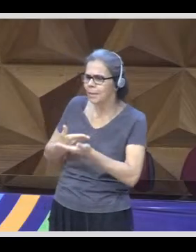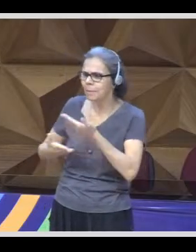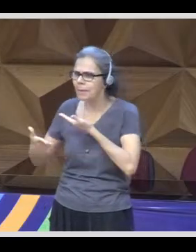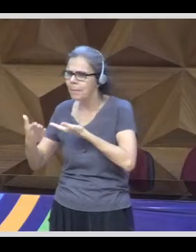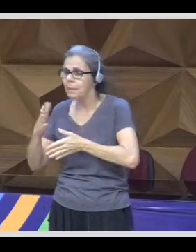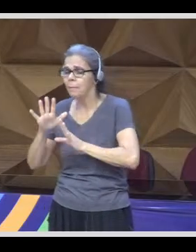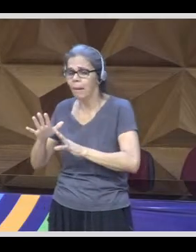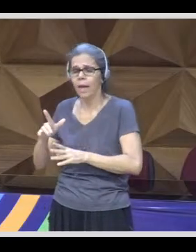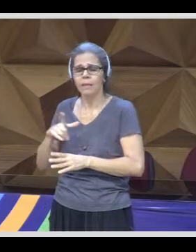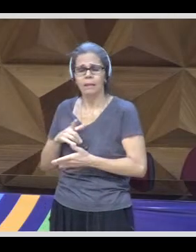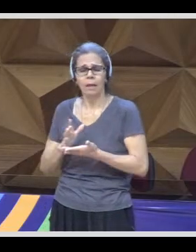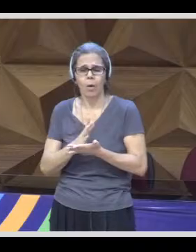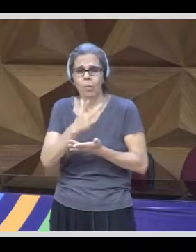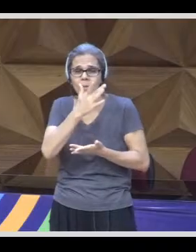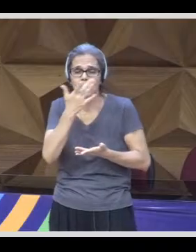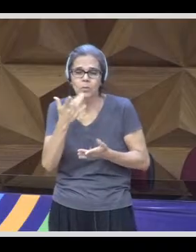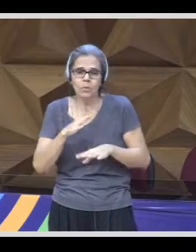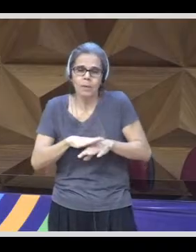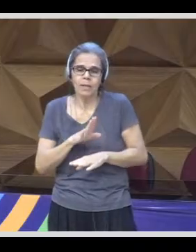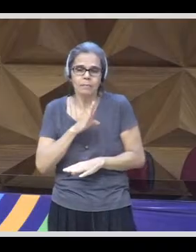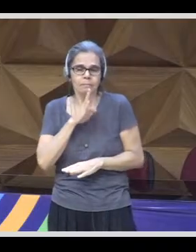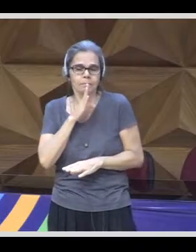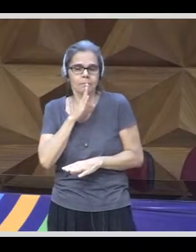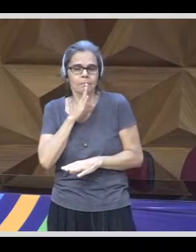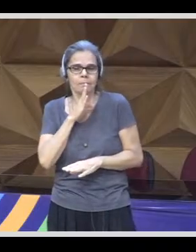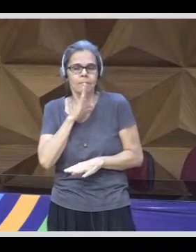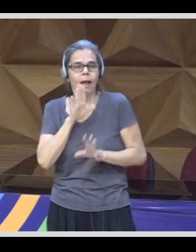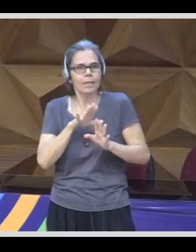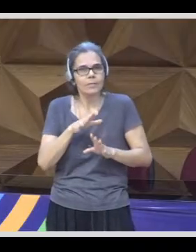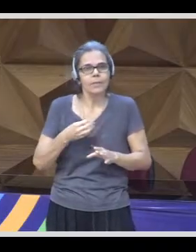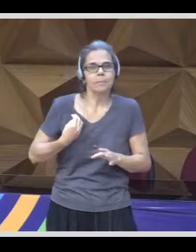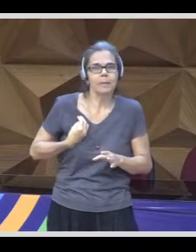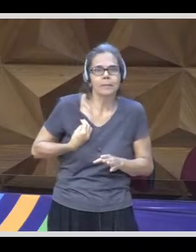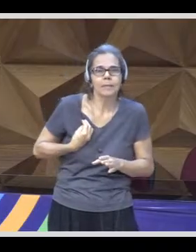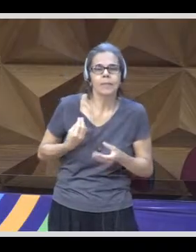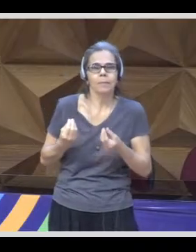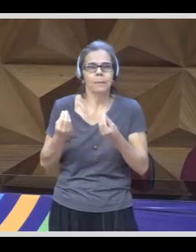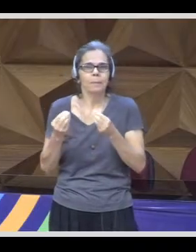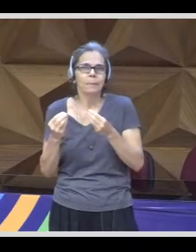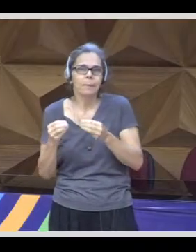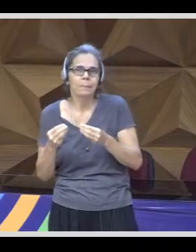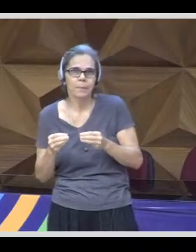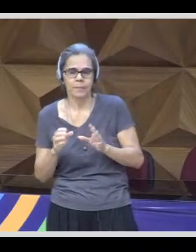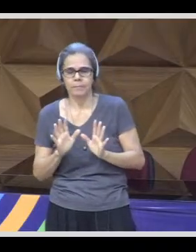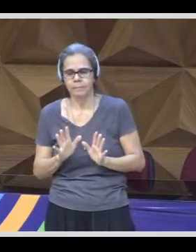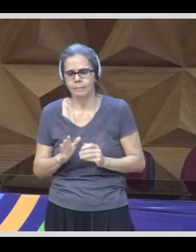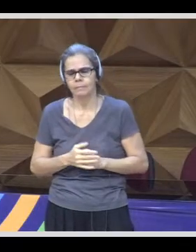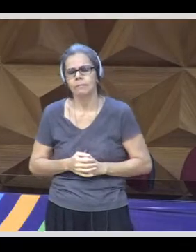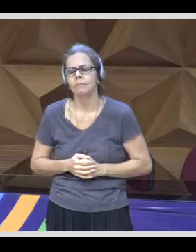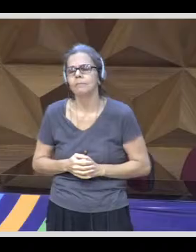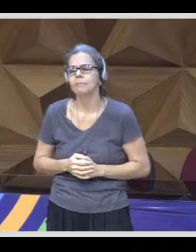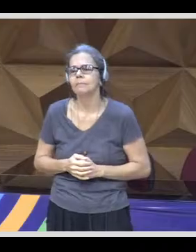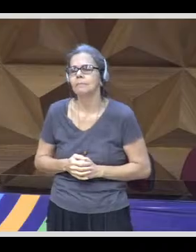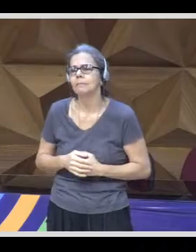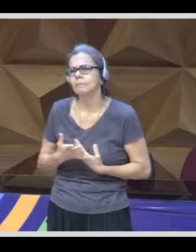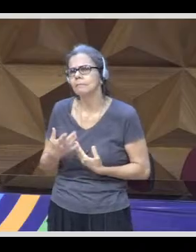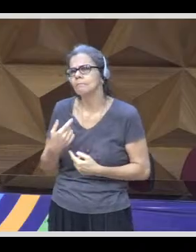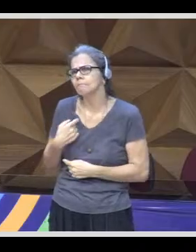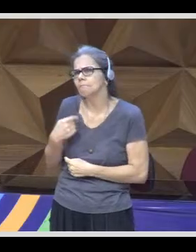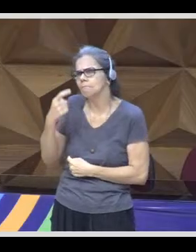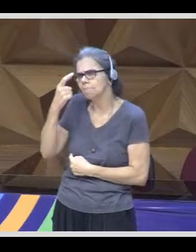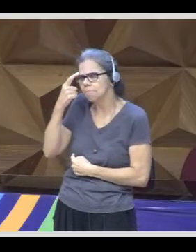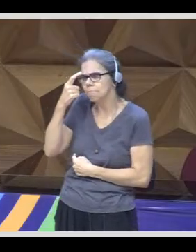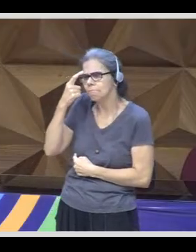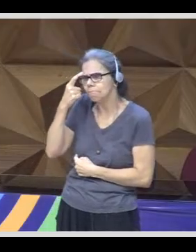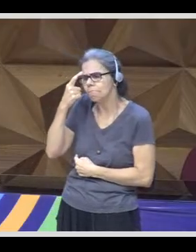space that it's completely unstructured, which I thought it was really interesting. And this leads to another